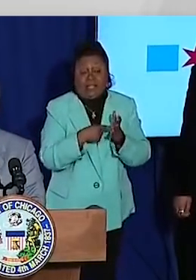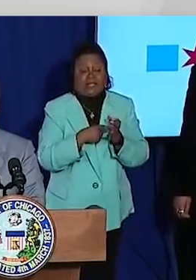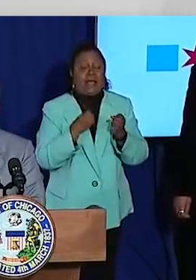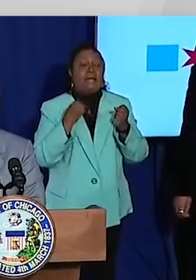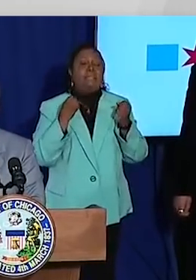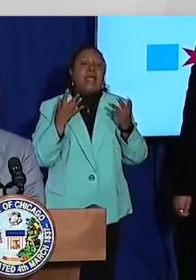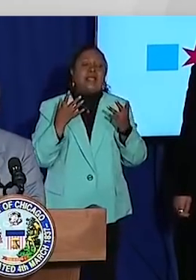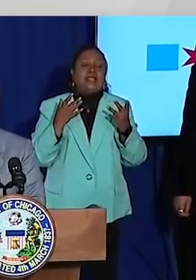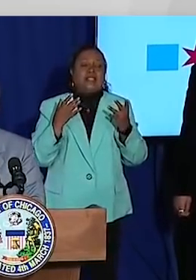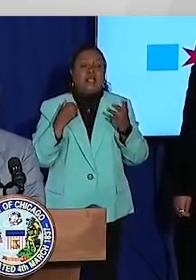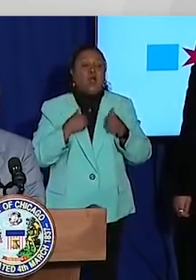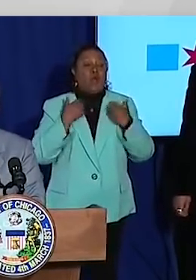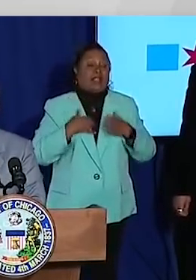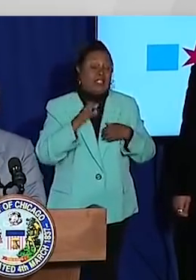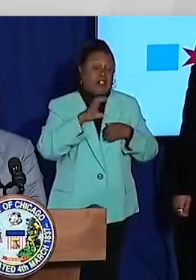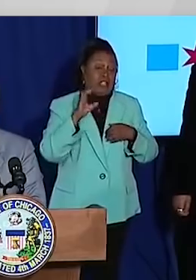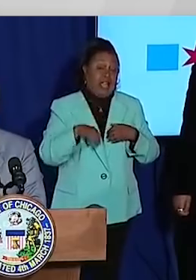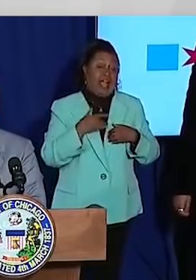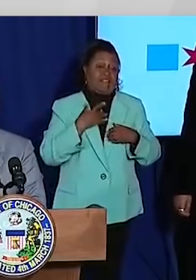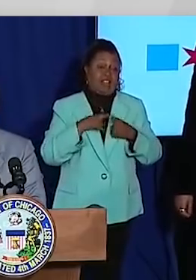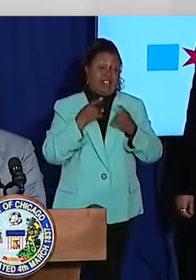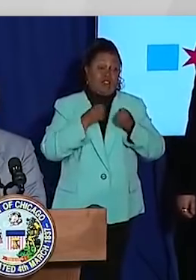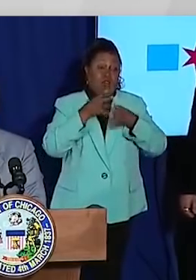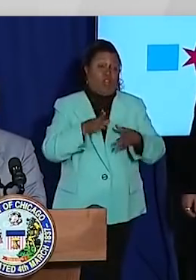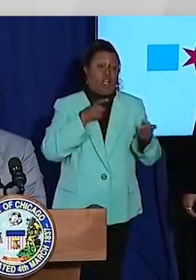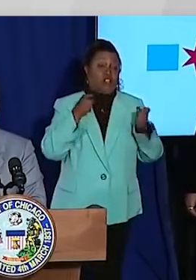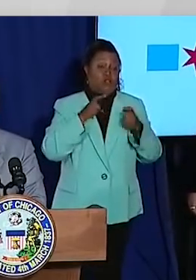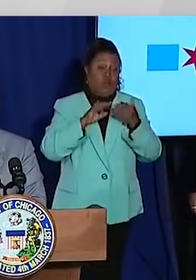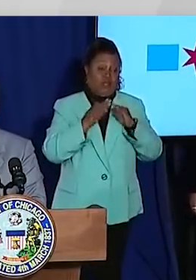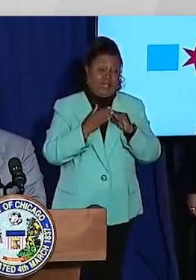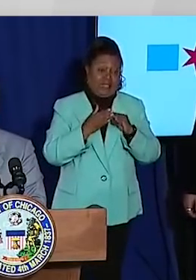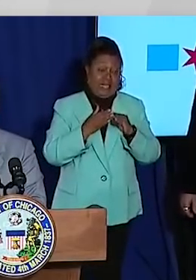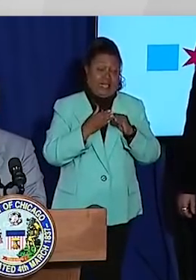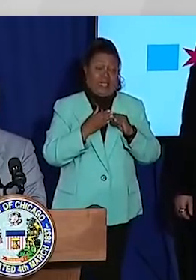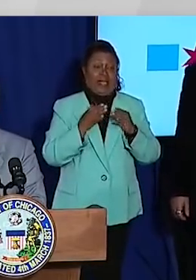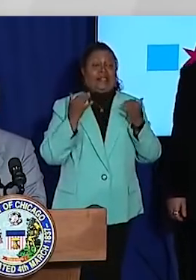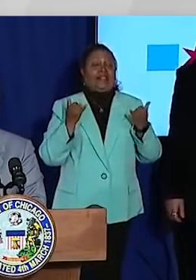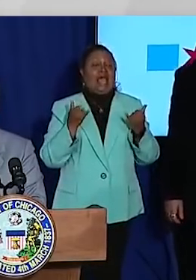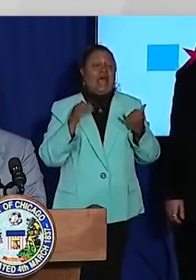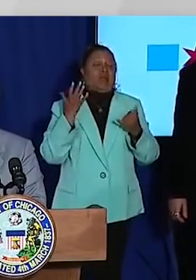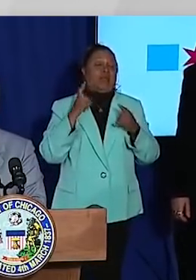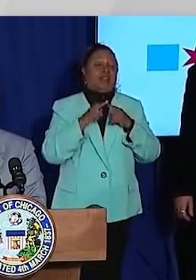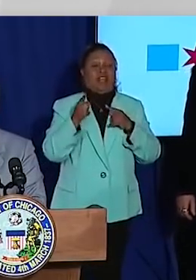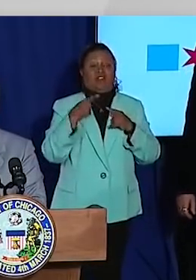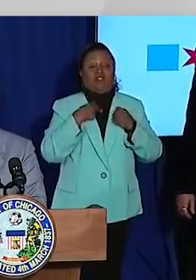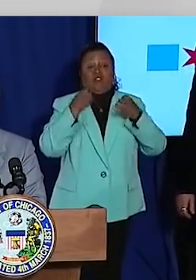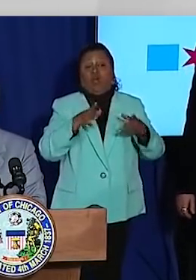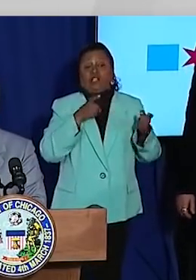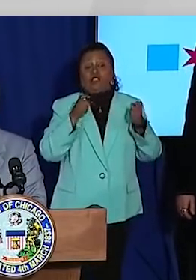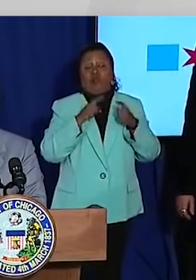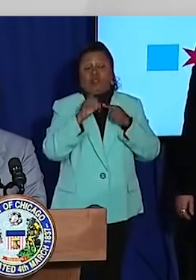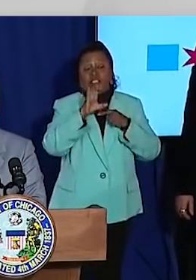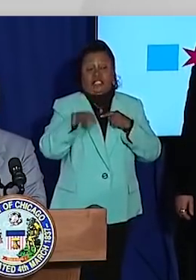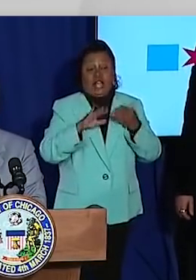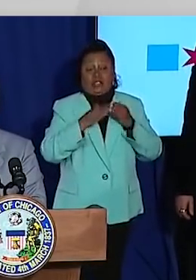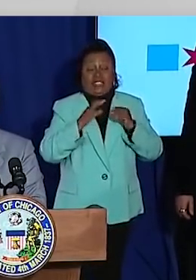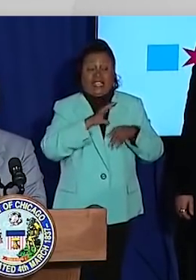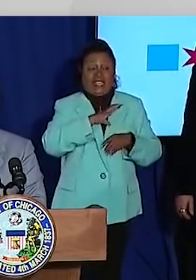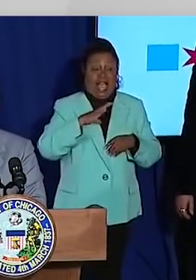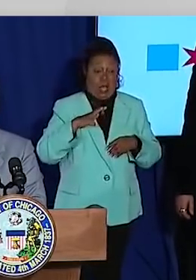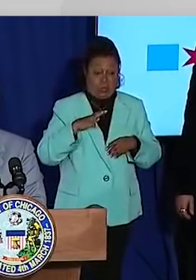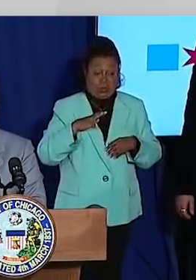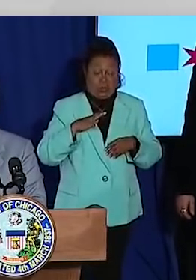Many residents in Chicago feel that you've lost control of the city. Now it appears as though you've lost control of the Chicago City